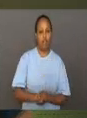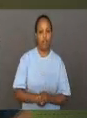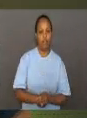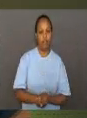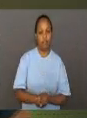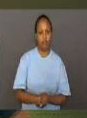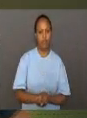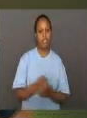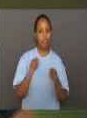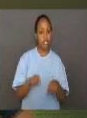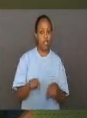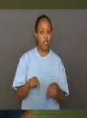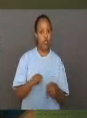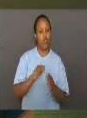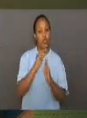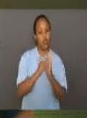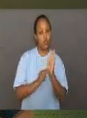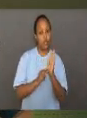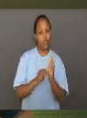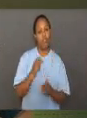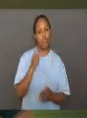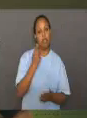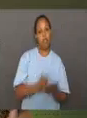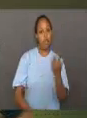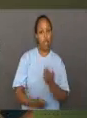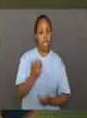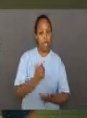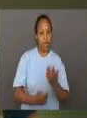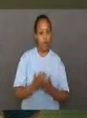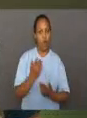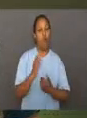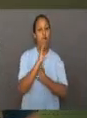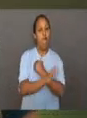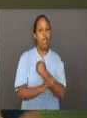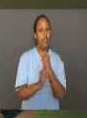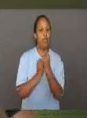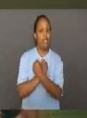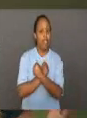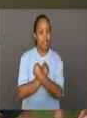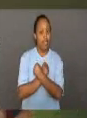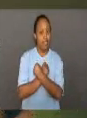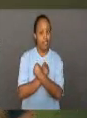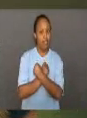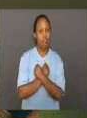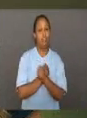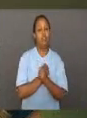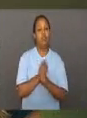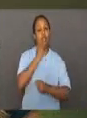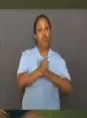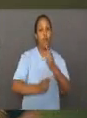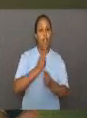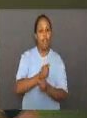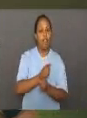During this unit, we will talk about patriotism at a global level.